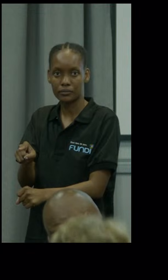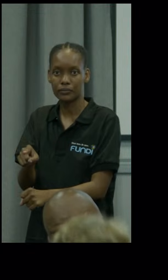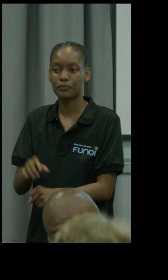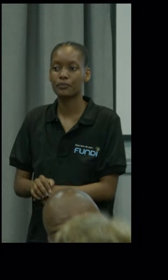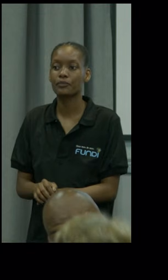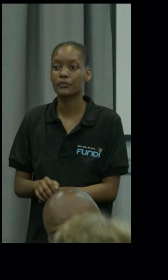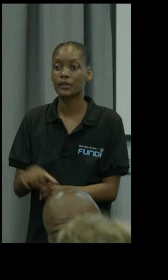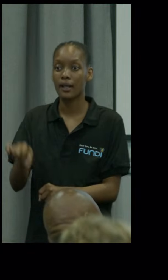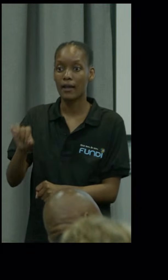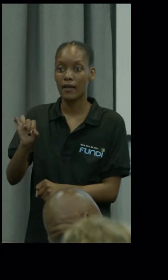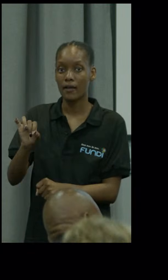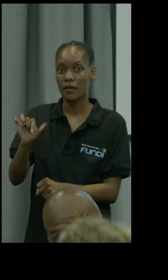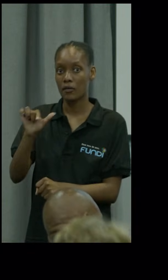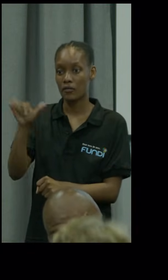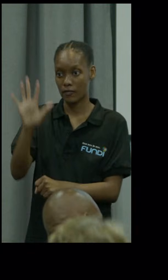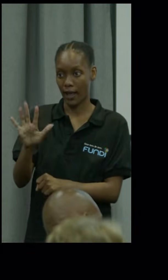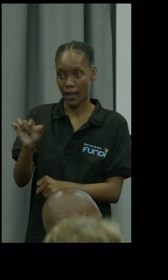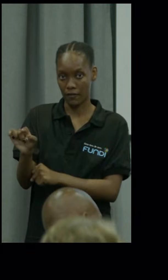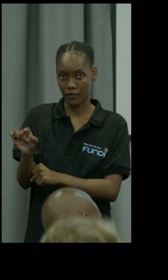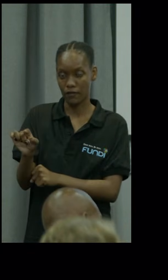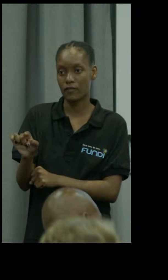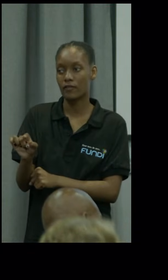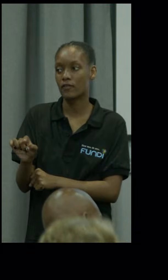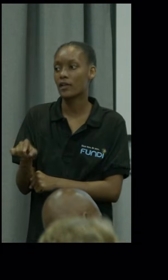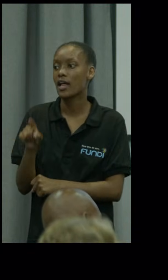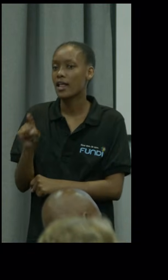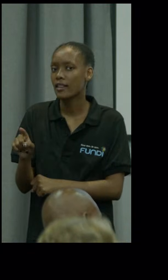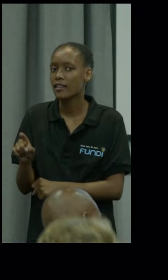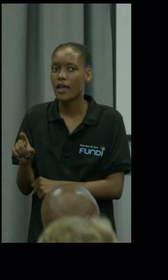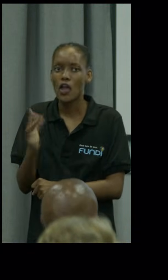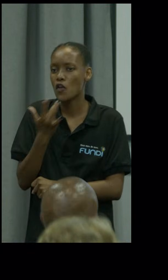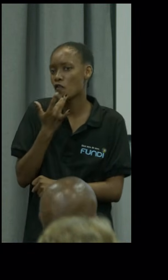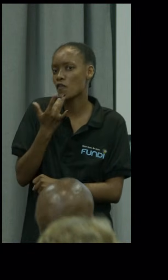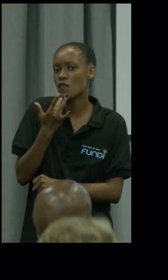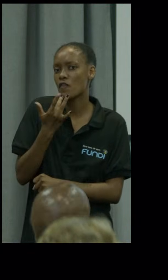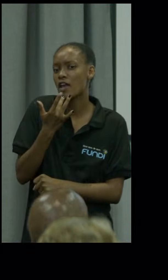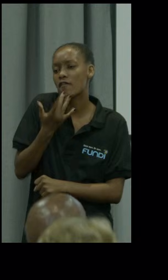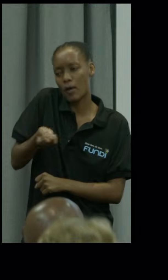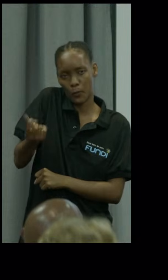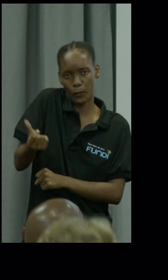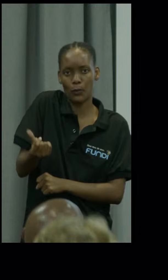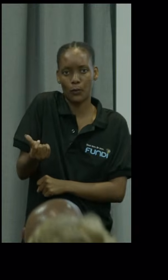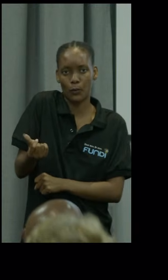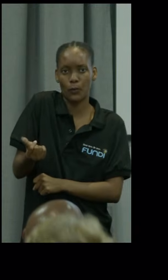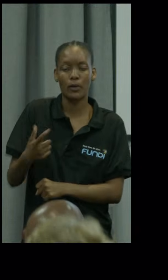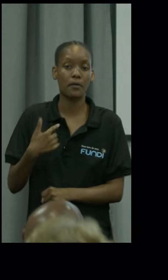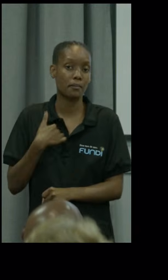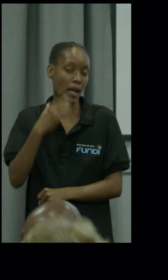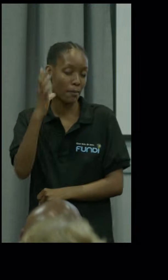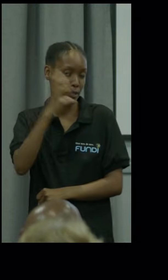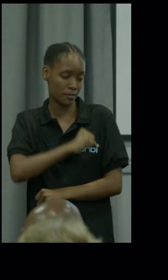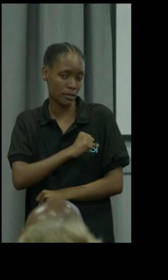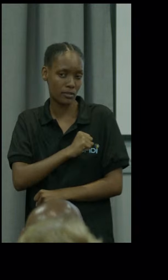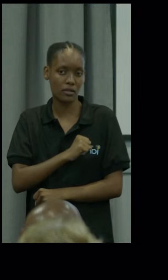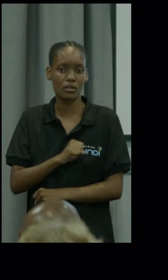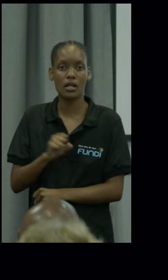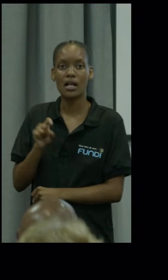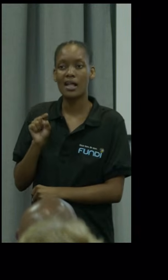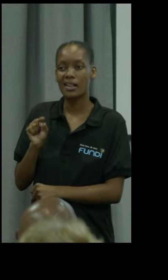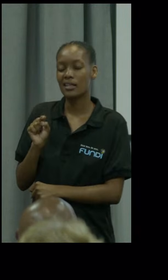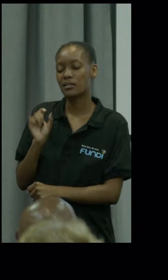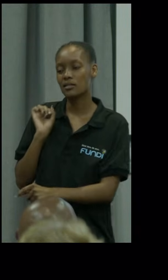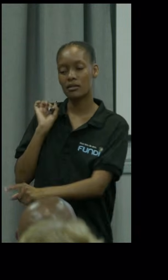5 actually is least favored. And I'm just speculating that this is likely to be the effect